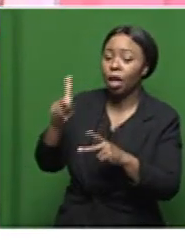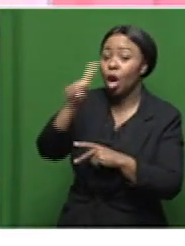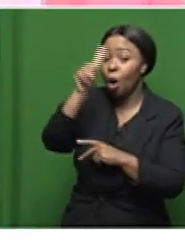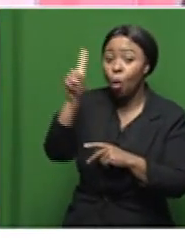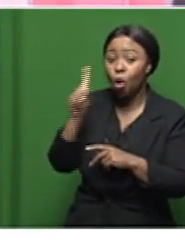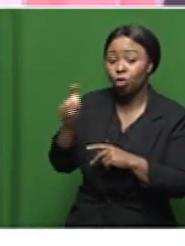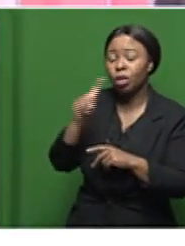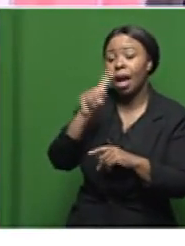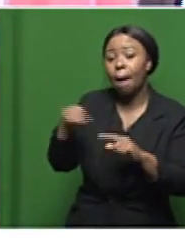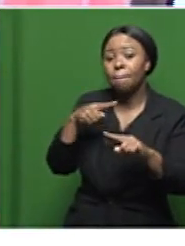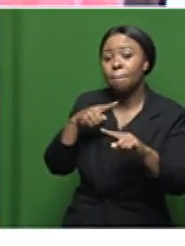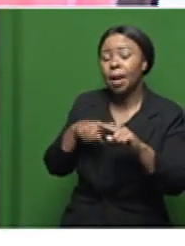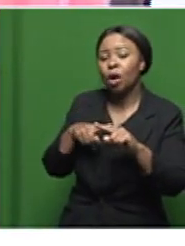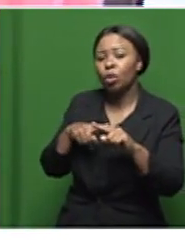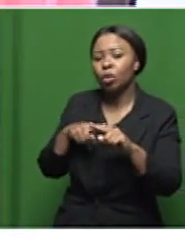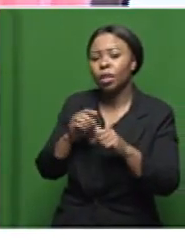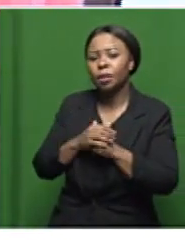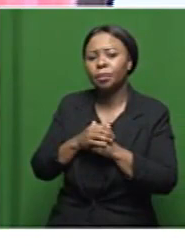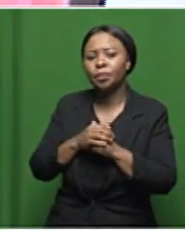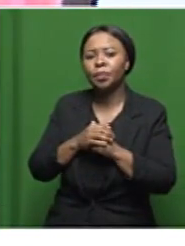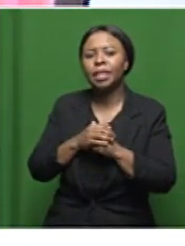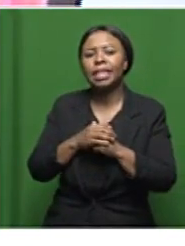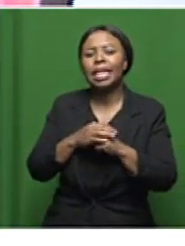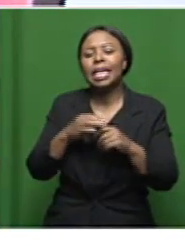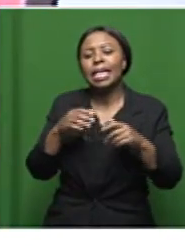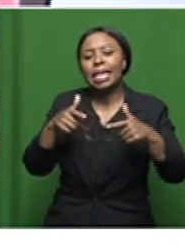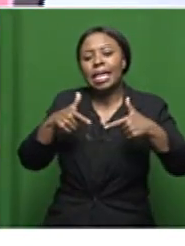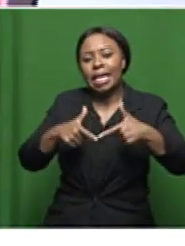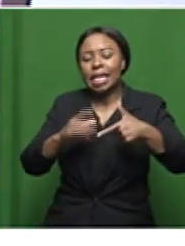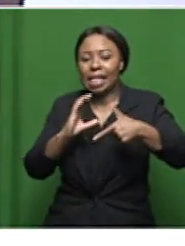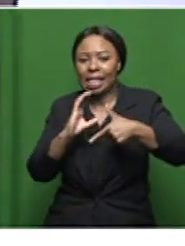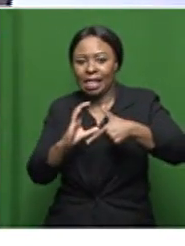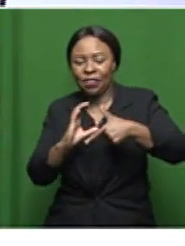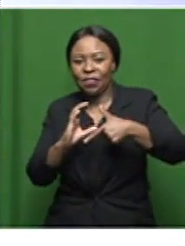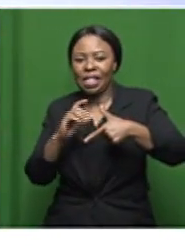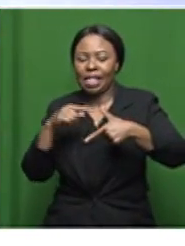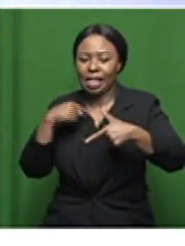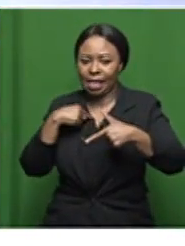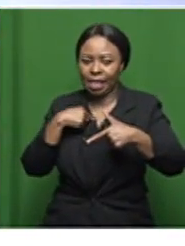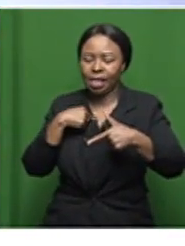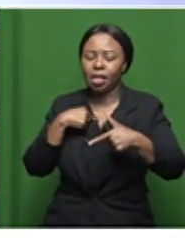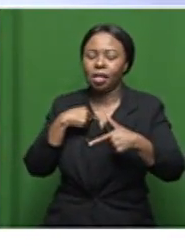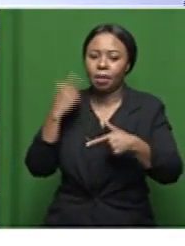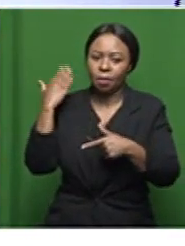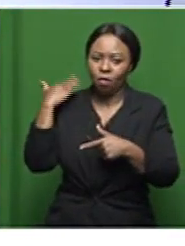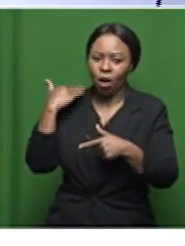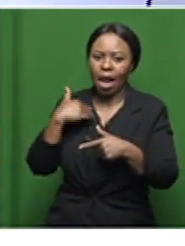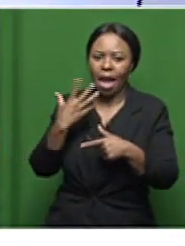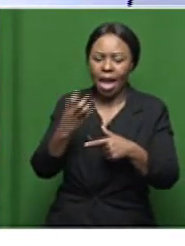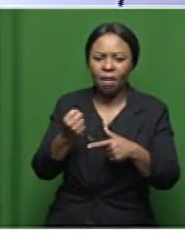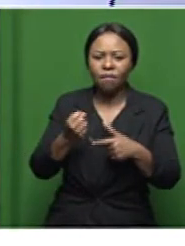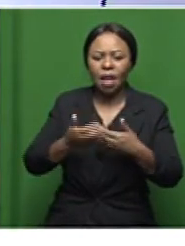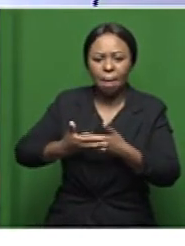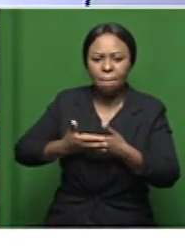is about incompetent cervix. Okay. I had 4